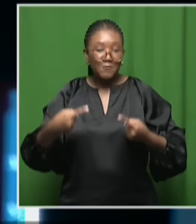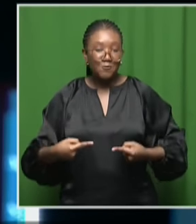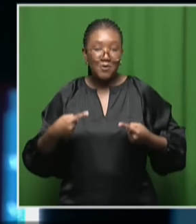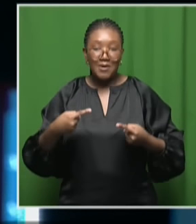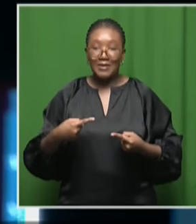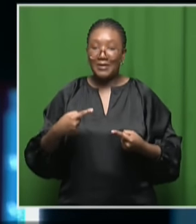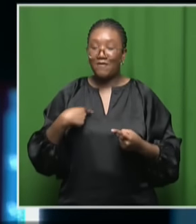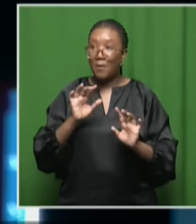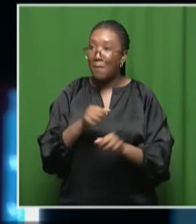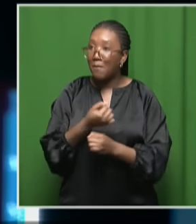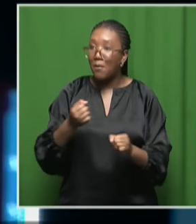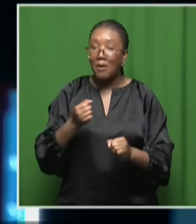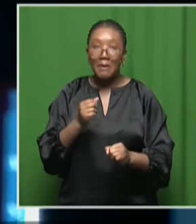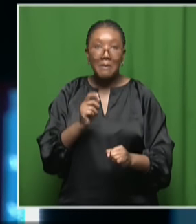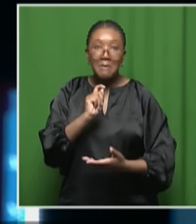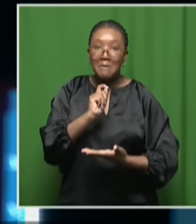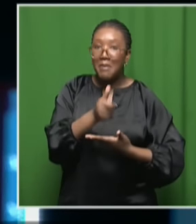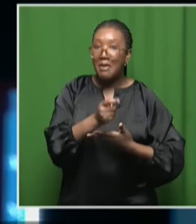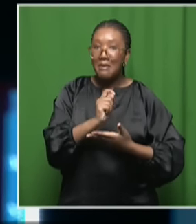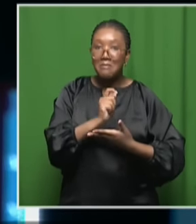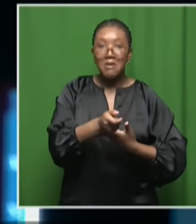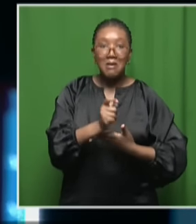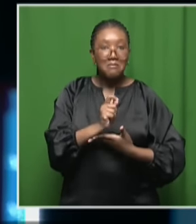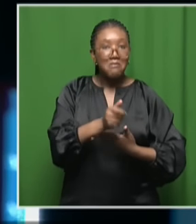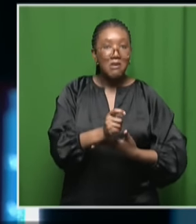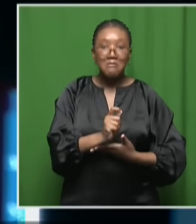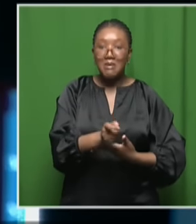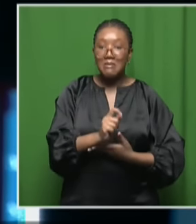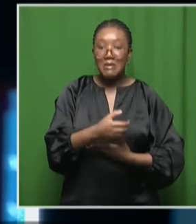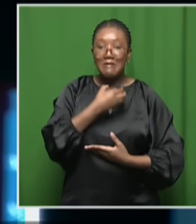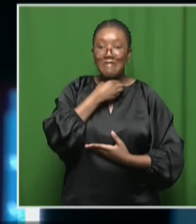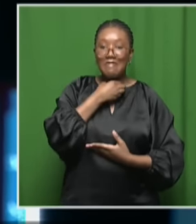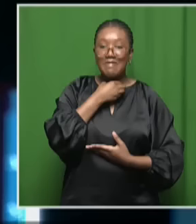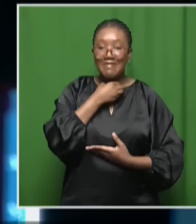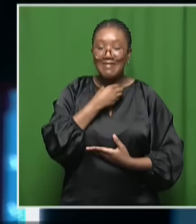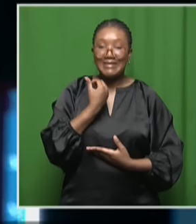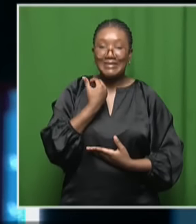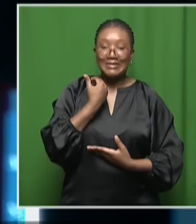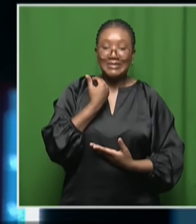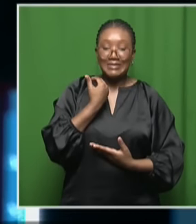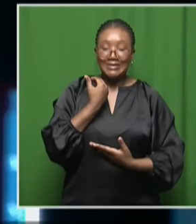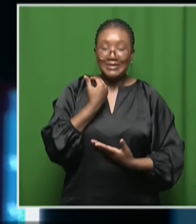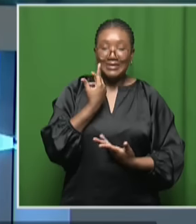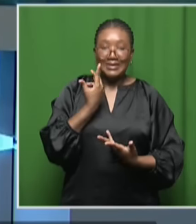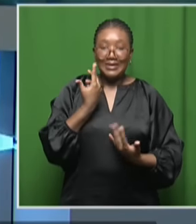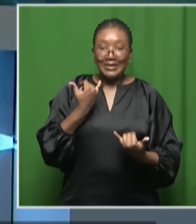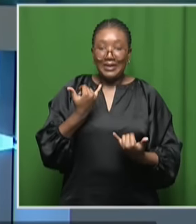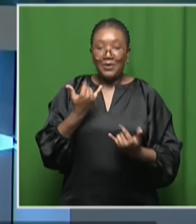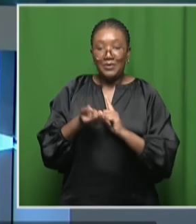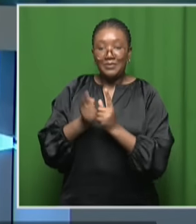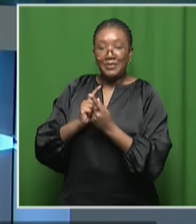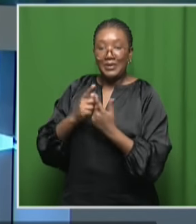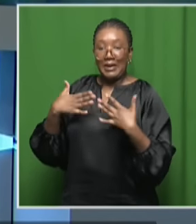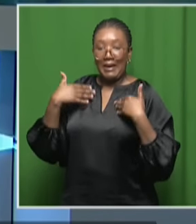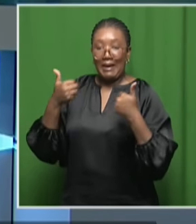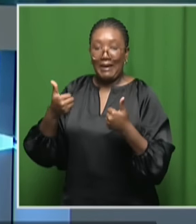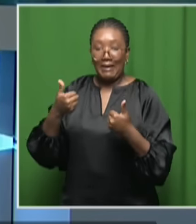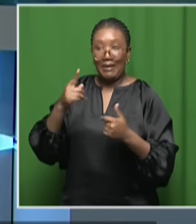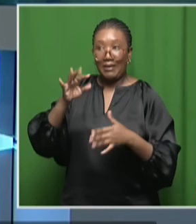their high debt. And oftentimes what they are doing is they are depleted from a health and